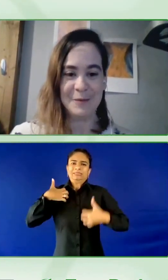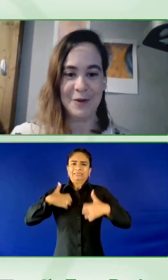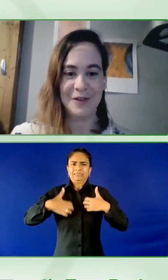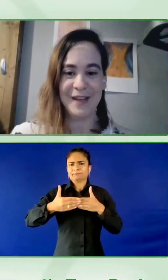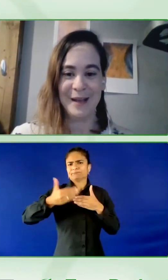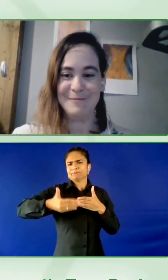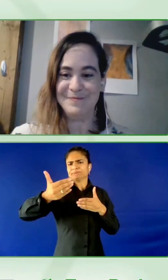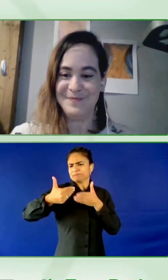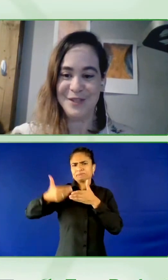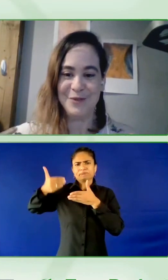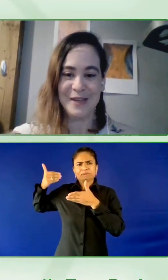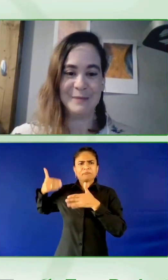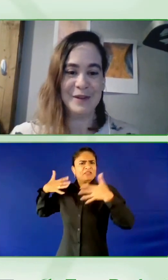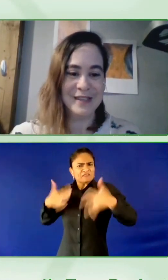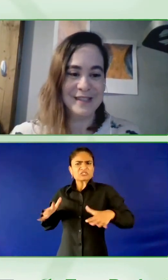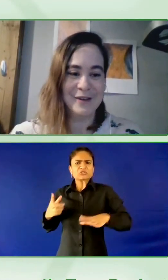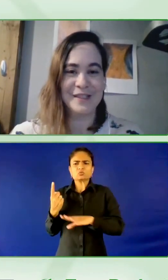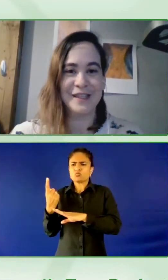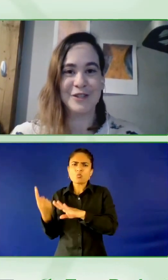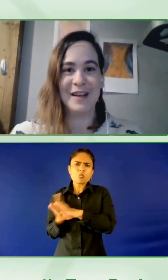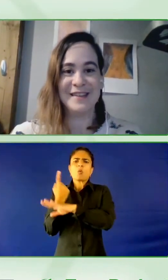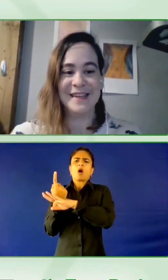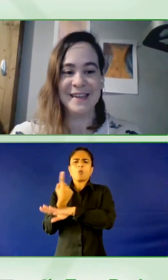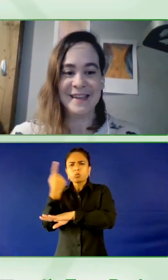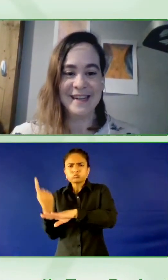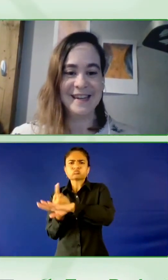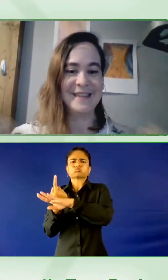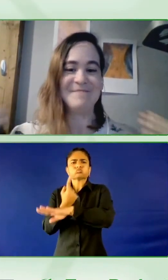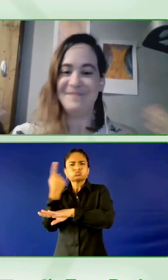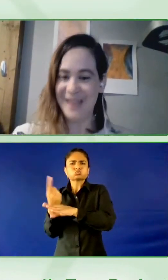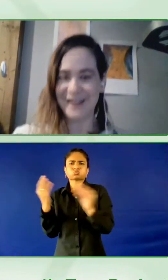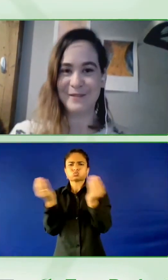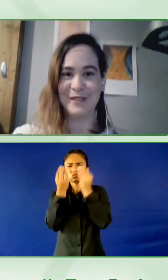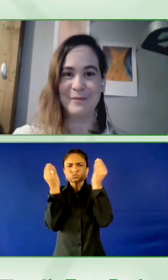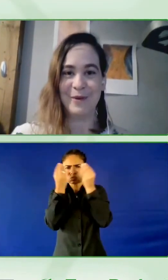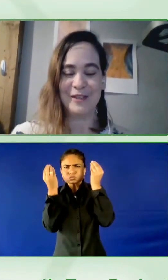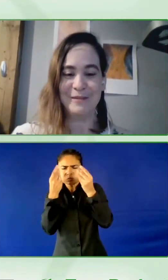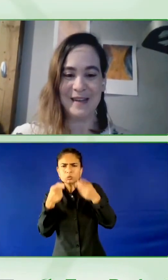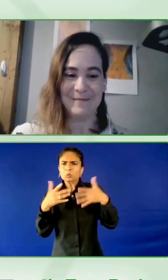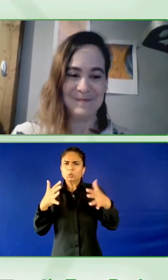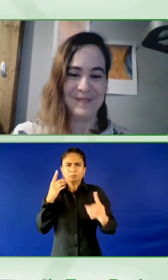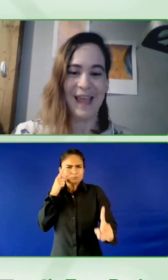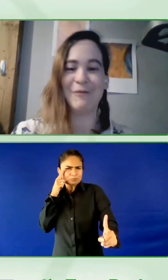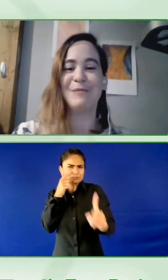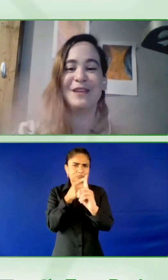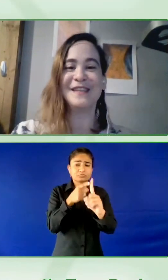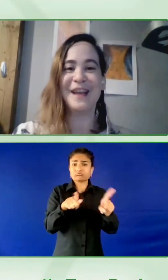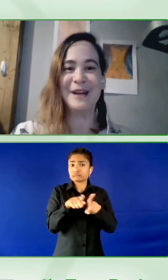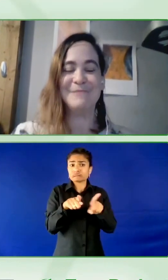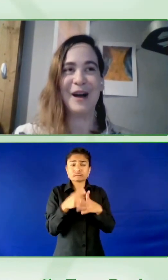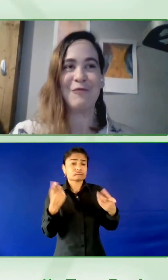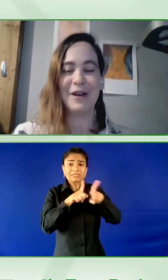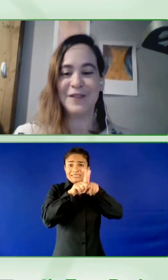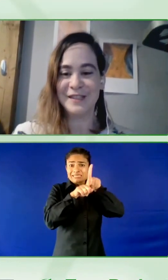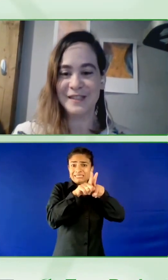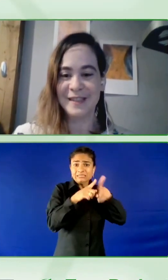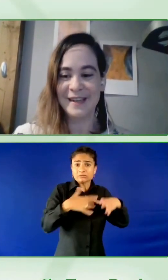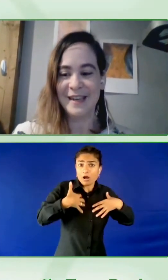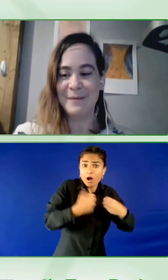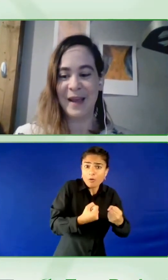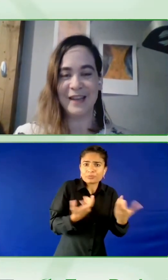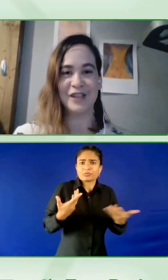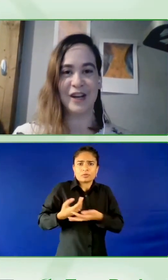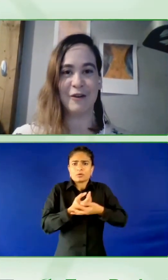give people to experience their own sexuality. That is what's important to me. And we're building a